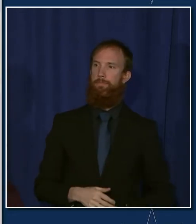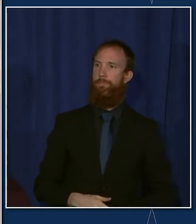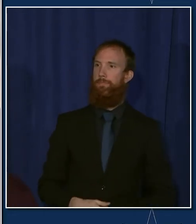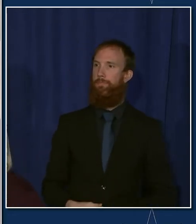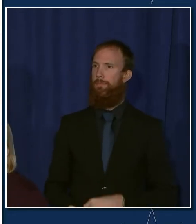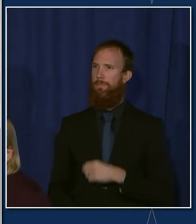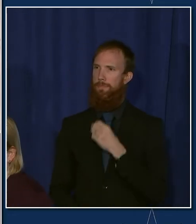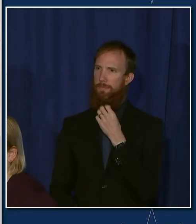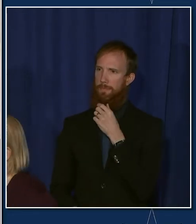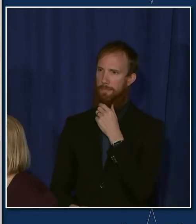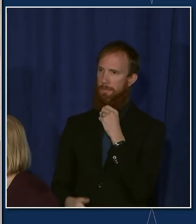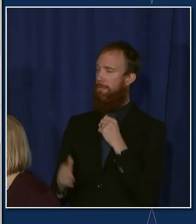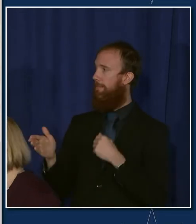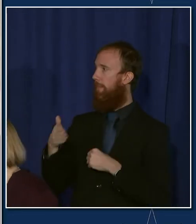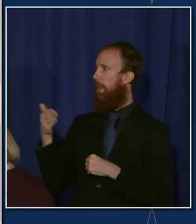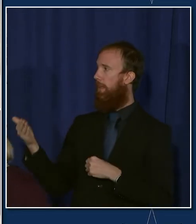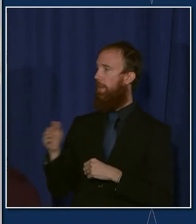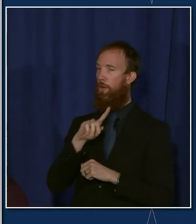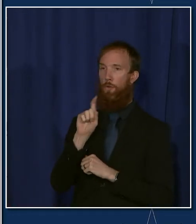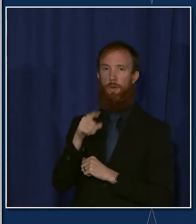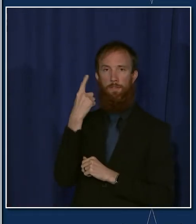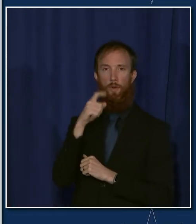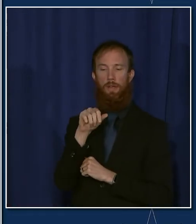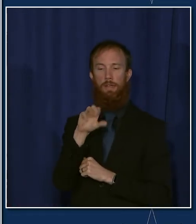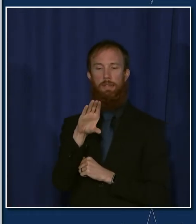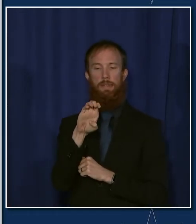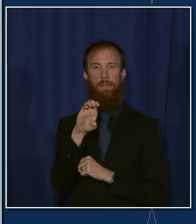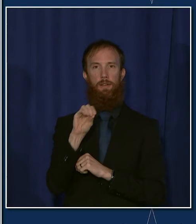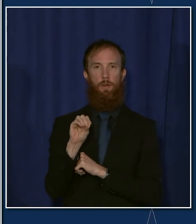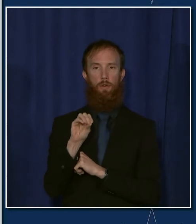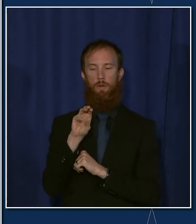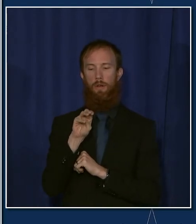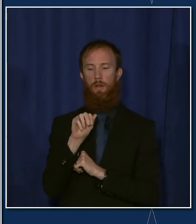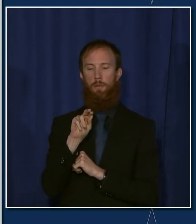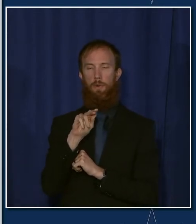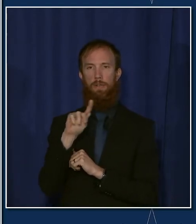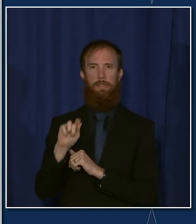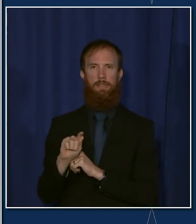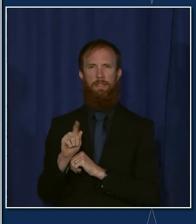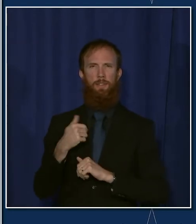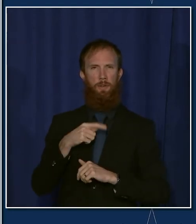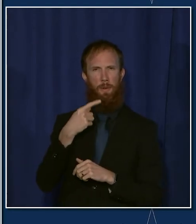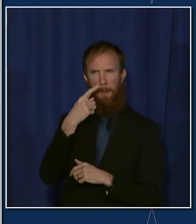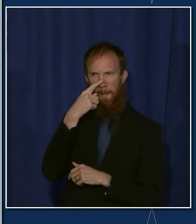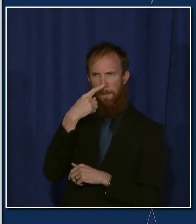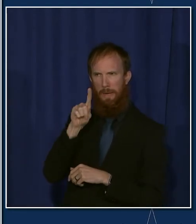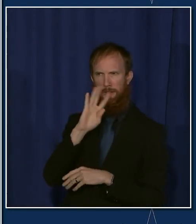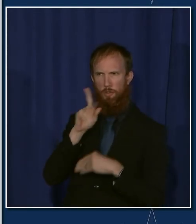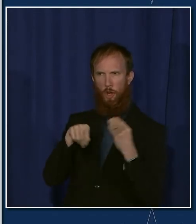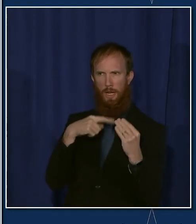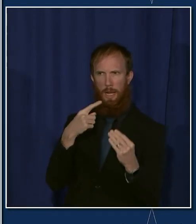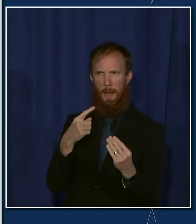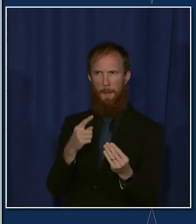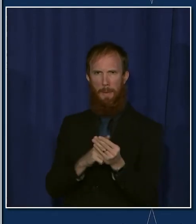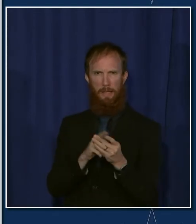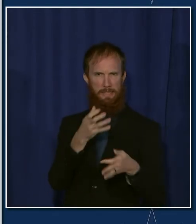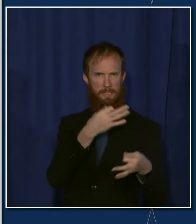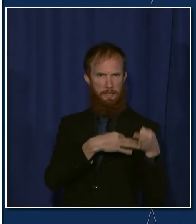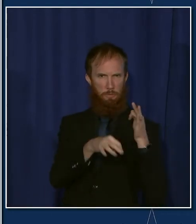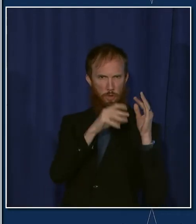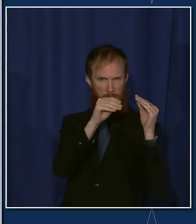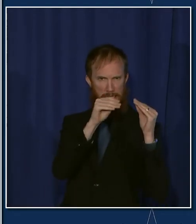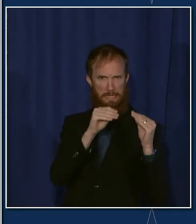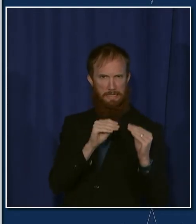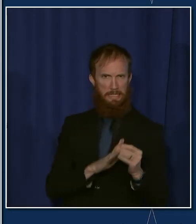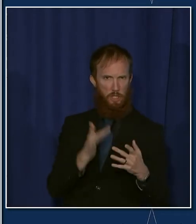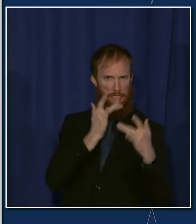Actually, this is for CEO Martinez. Can you address the sub shortage within CPS?